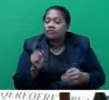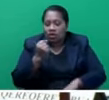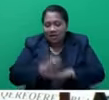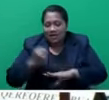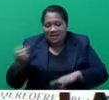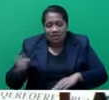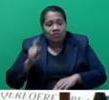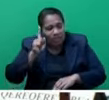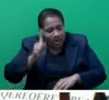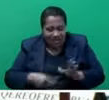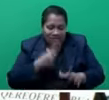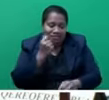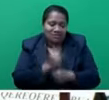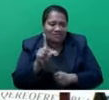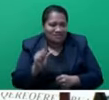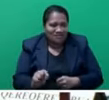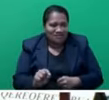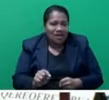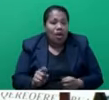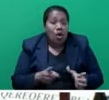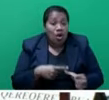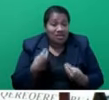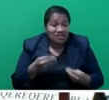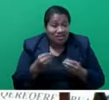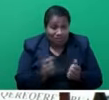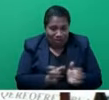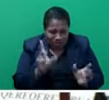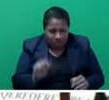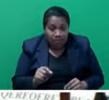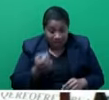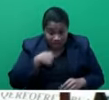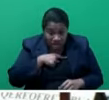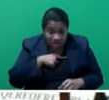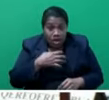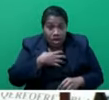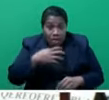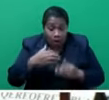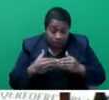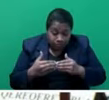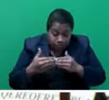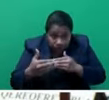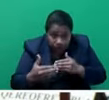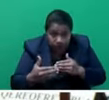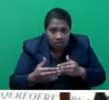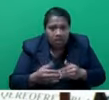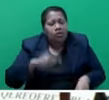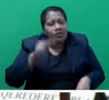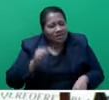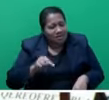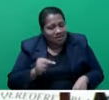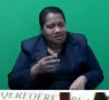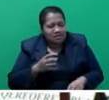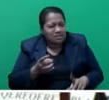the Auditor General has done. But for us to get further than that, we need special audits, or